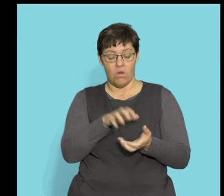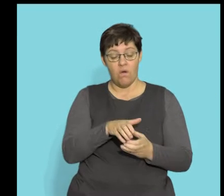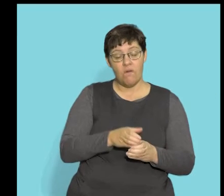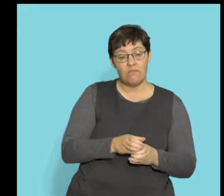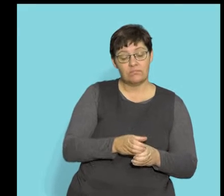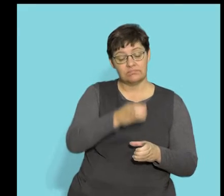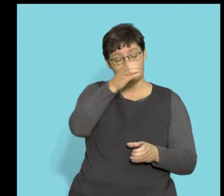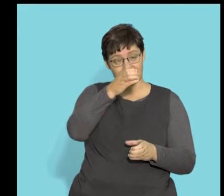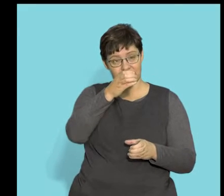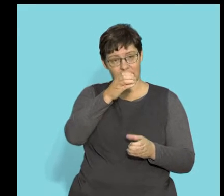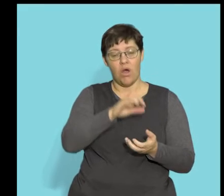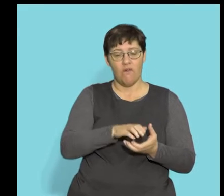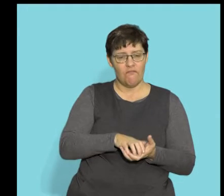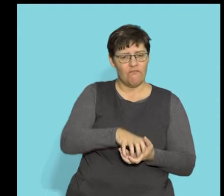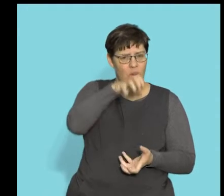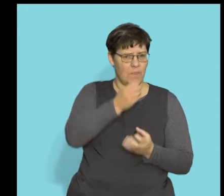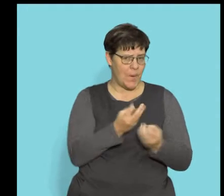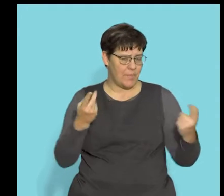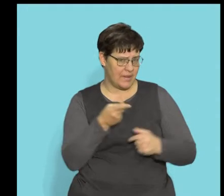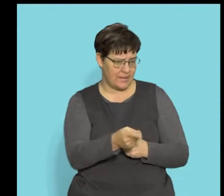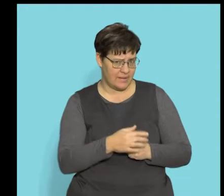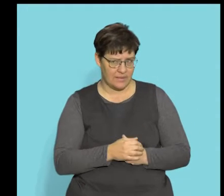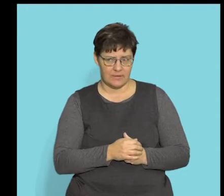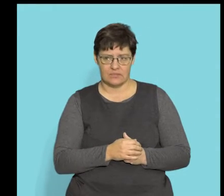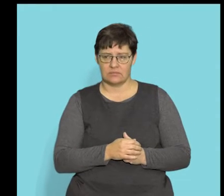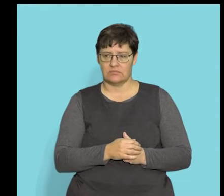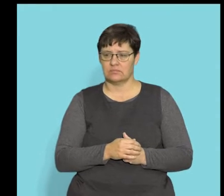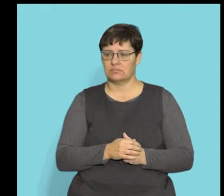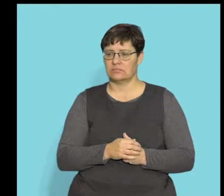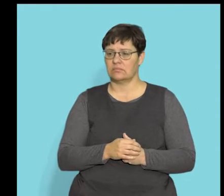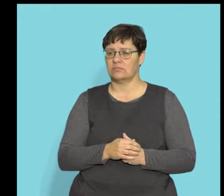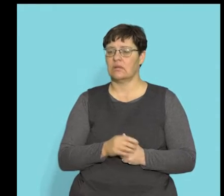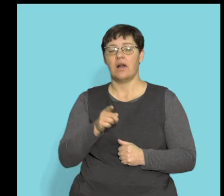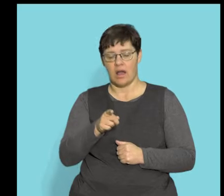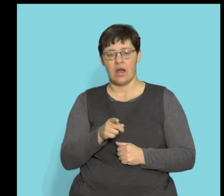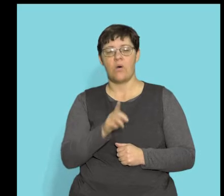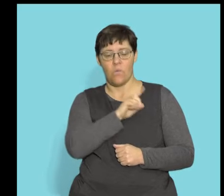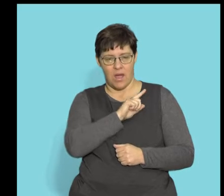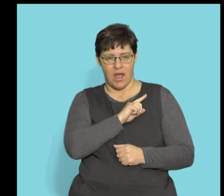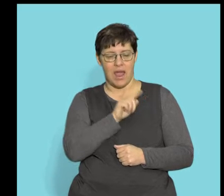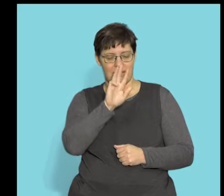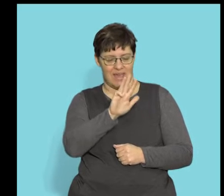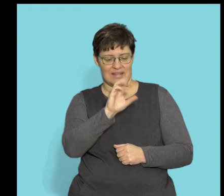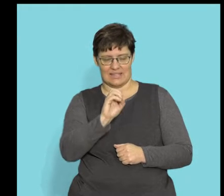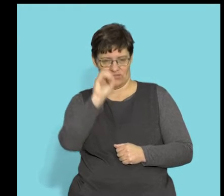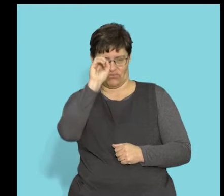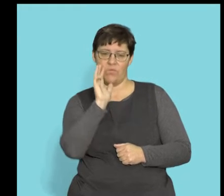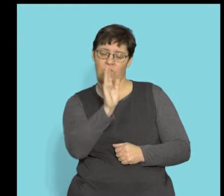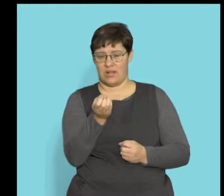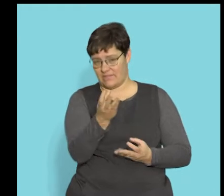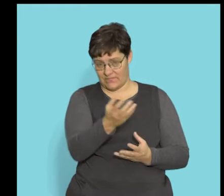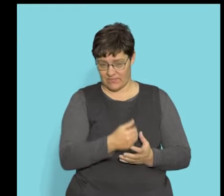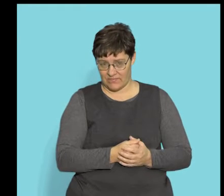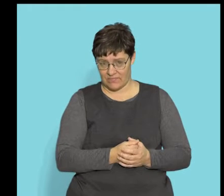calculate the volume of this cylinder. Please note, guys, it will be given that this is a perpendicular